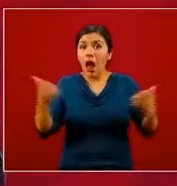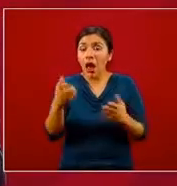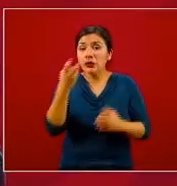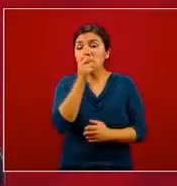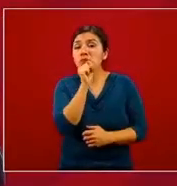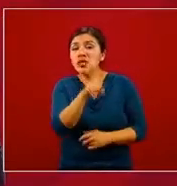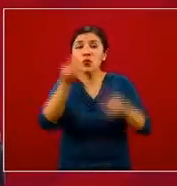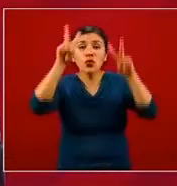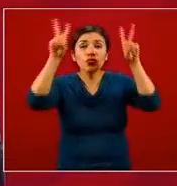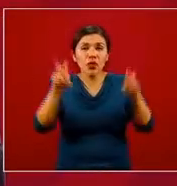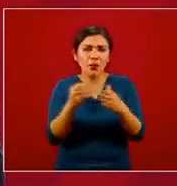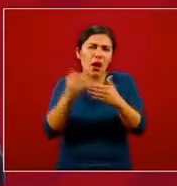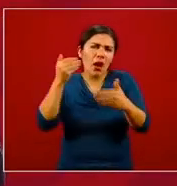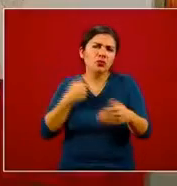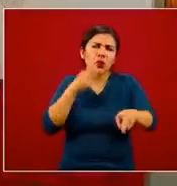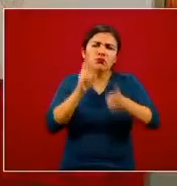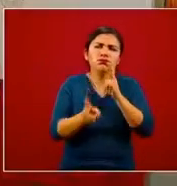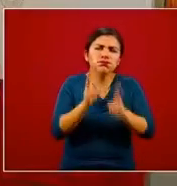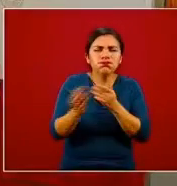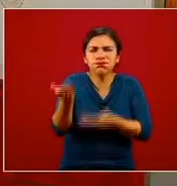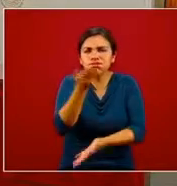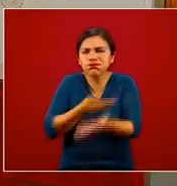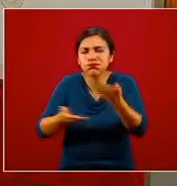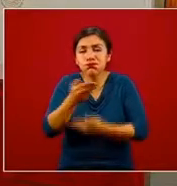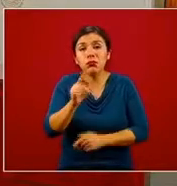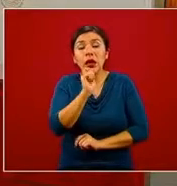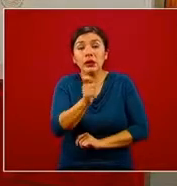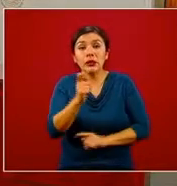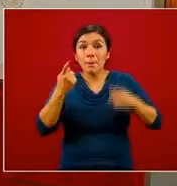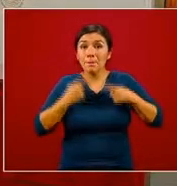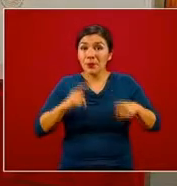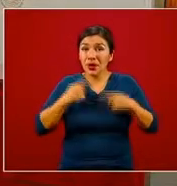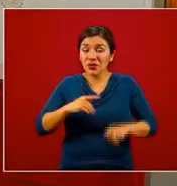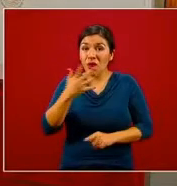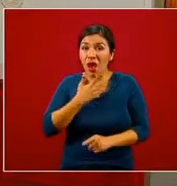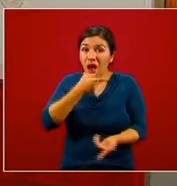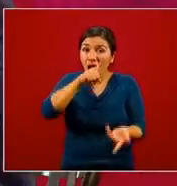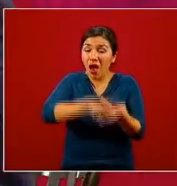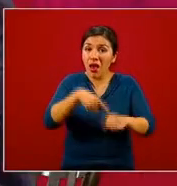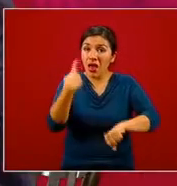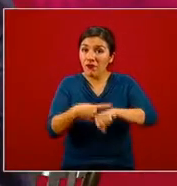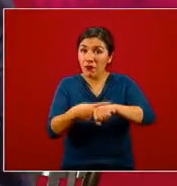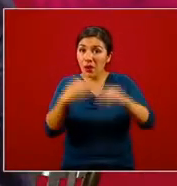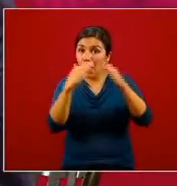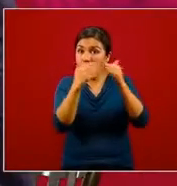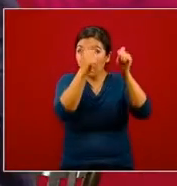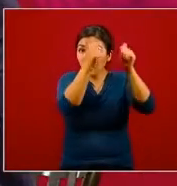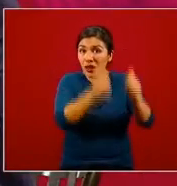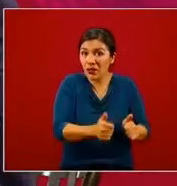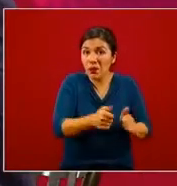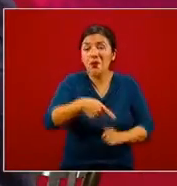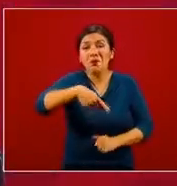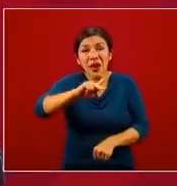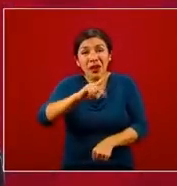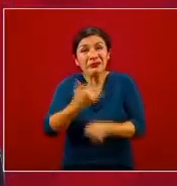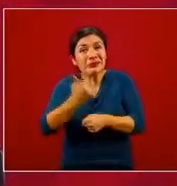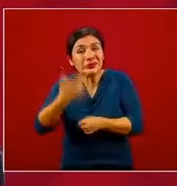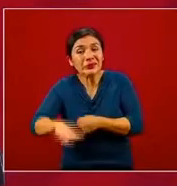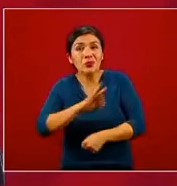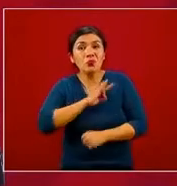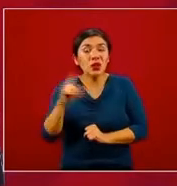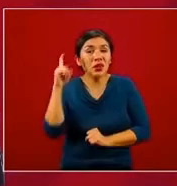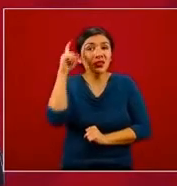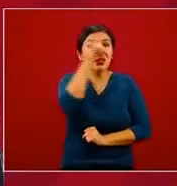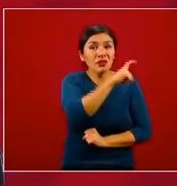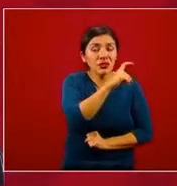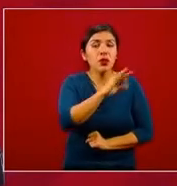We saw the opportunity to have health promoters and their work contribute to some of these topics we've been talking